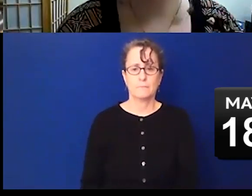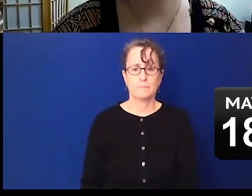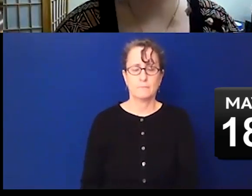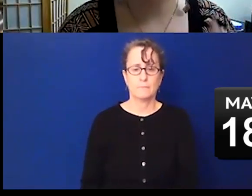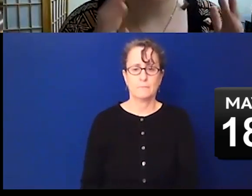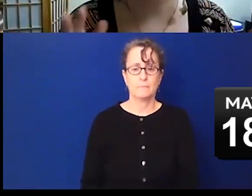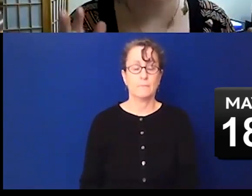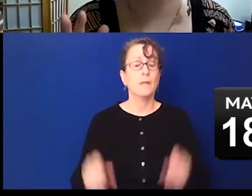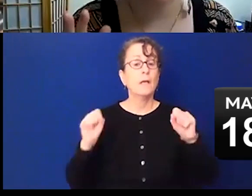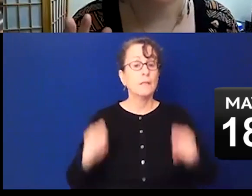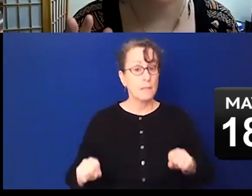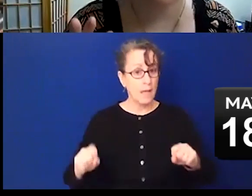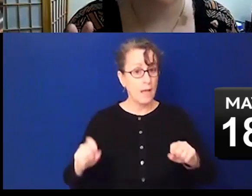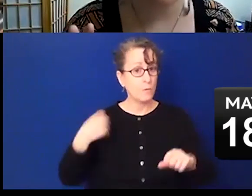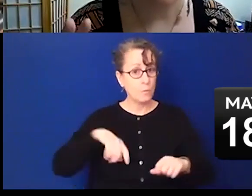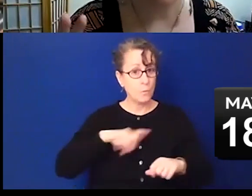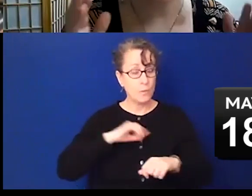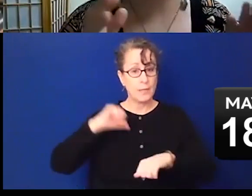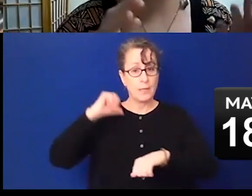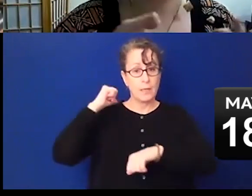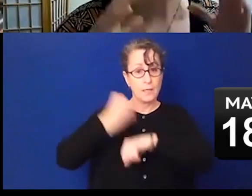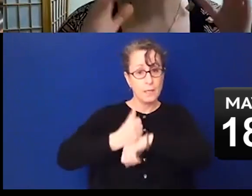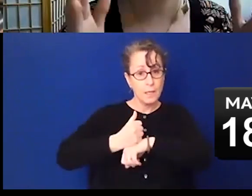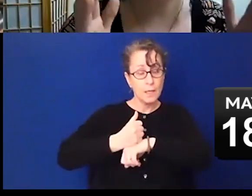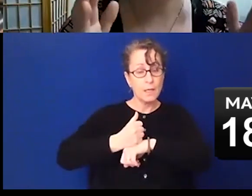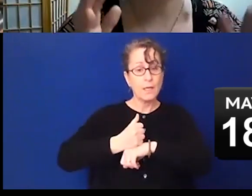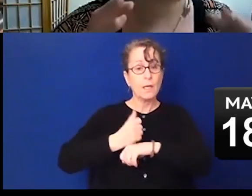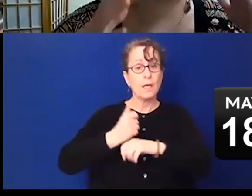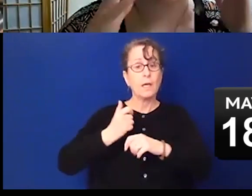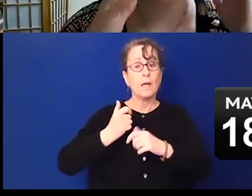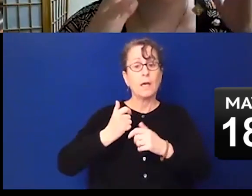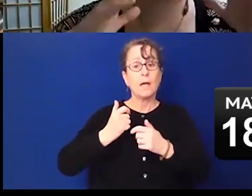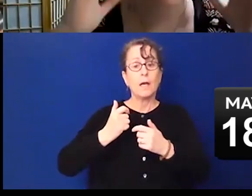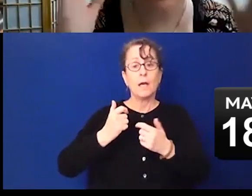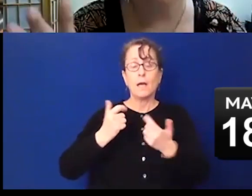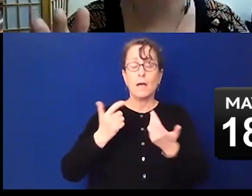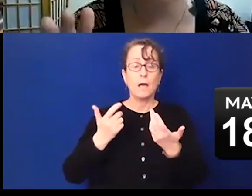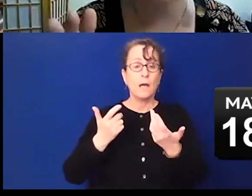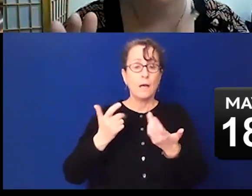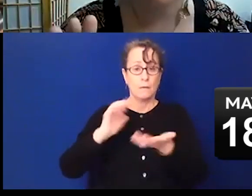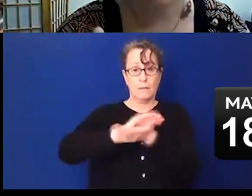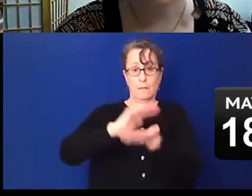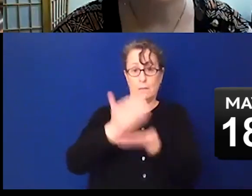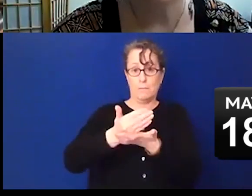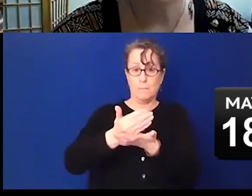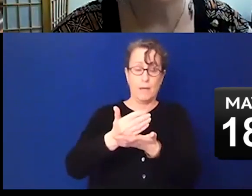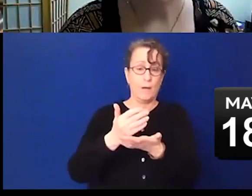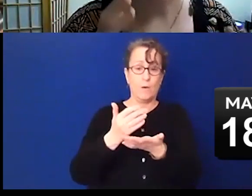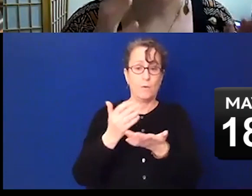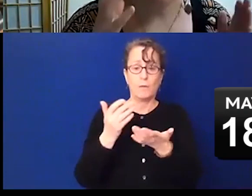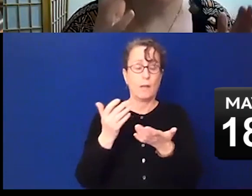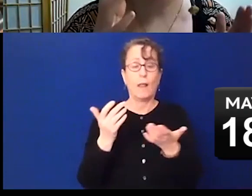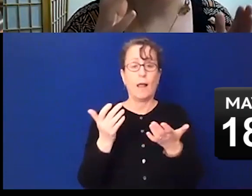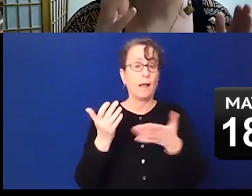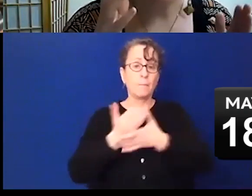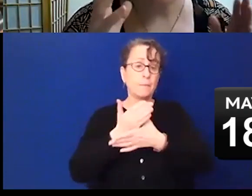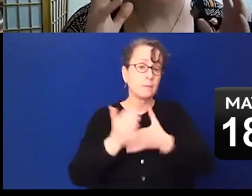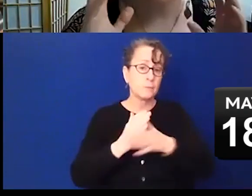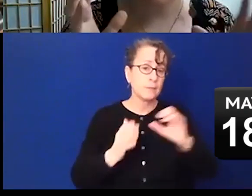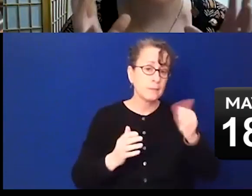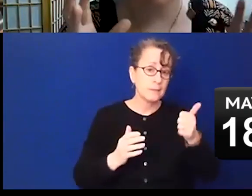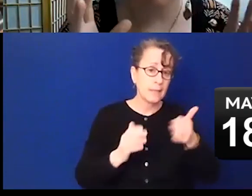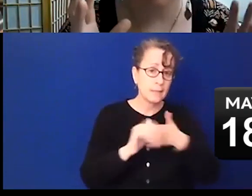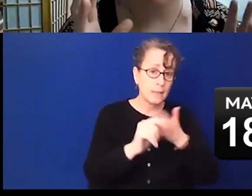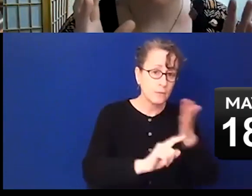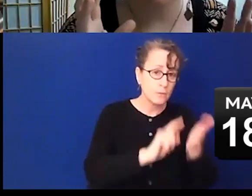regular care dependent. That is a huge range, like between $10 and $30 an hour. And